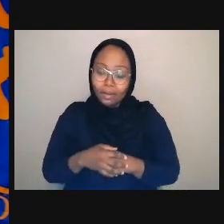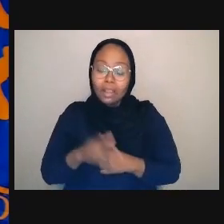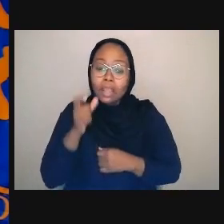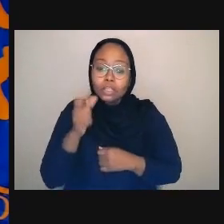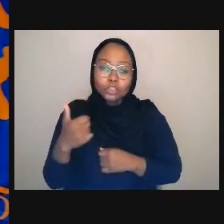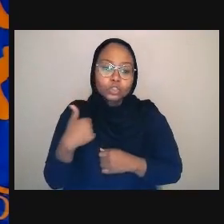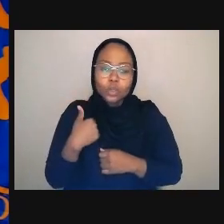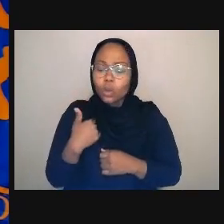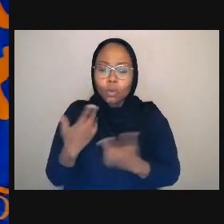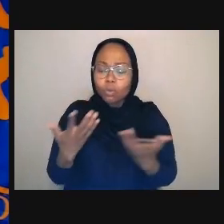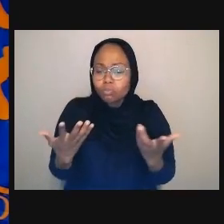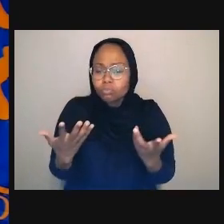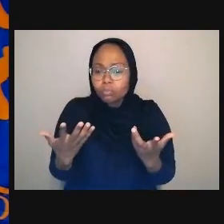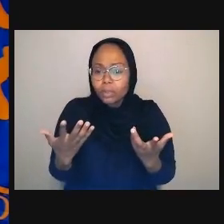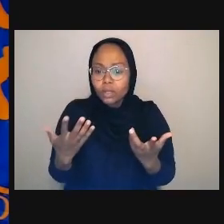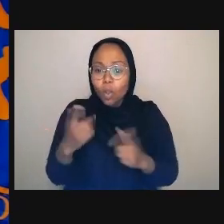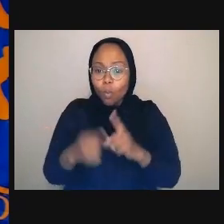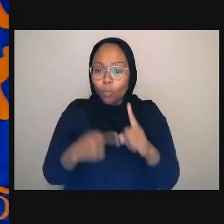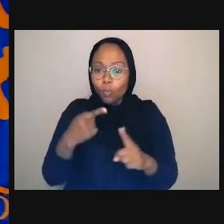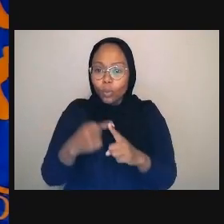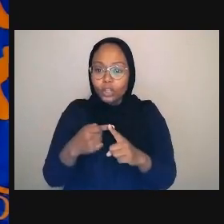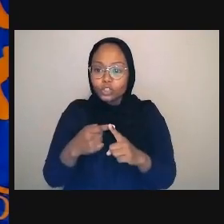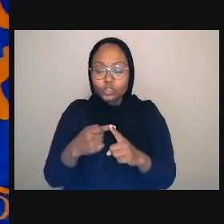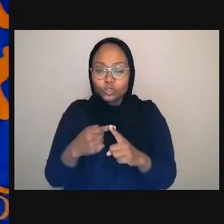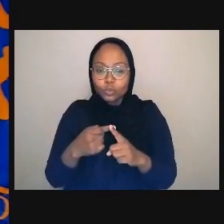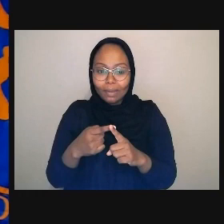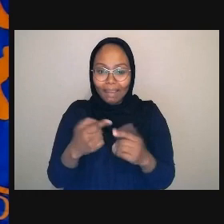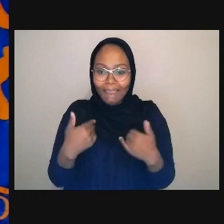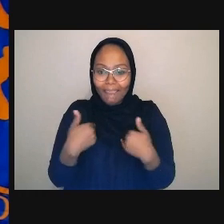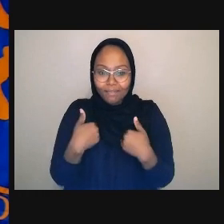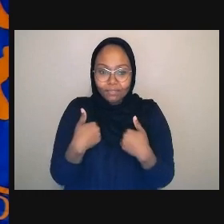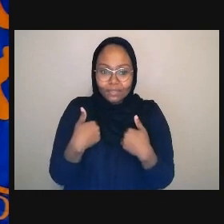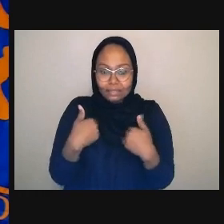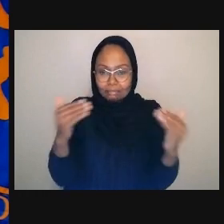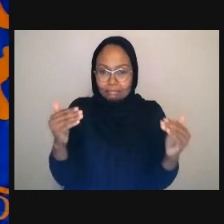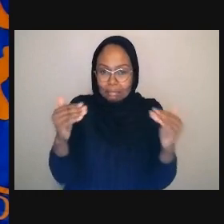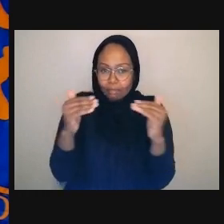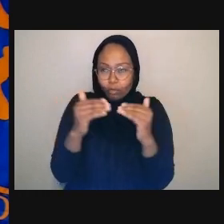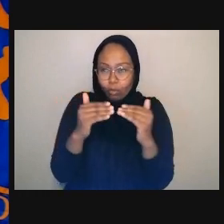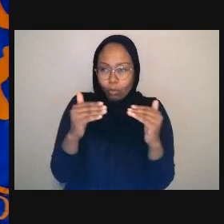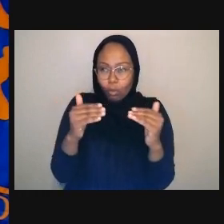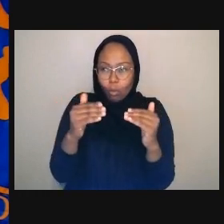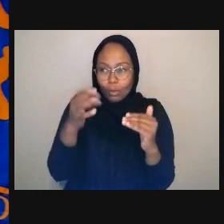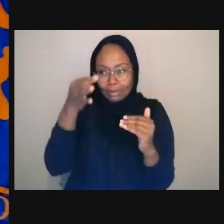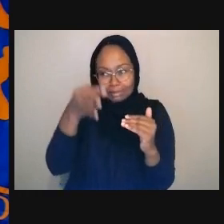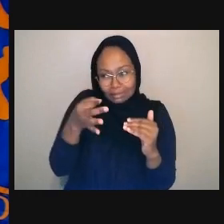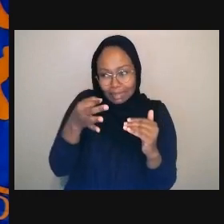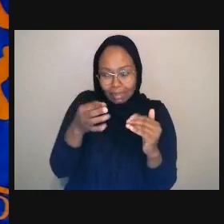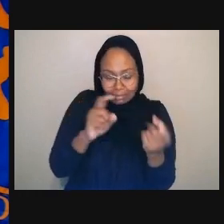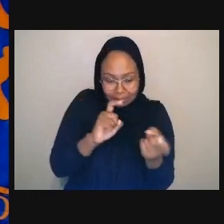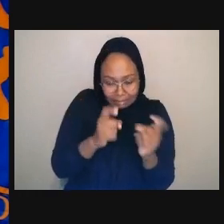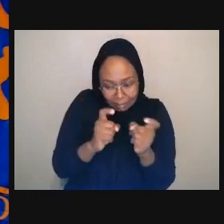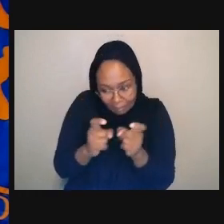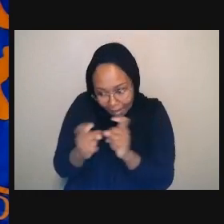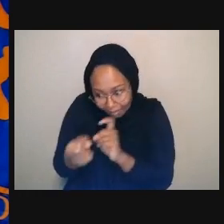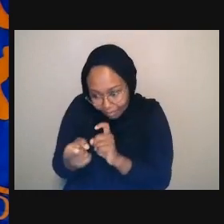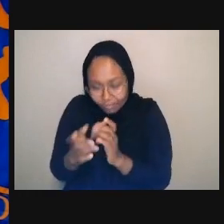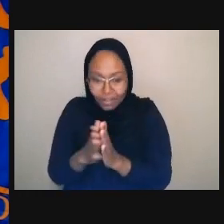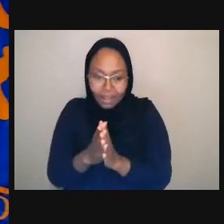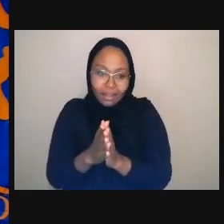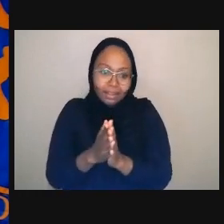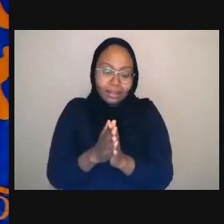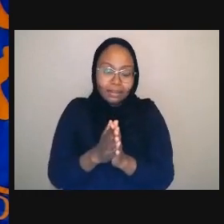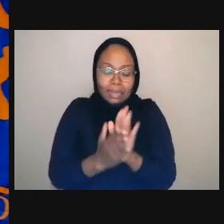you reach a level of transmission that you have to modify and maybe discontinue in-person